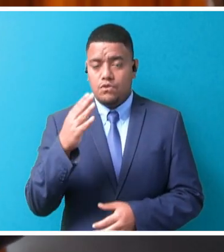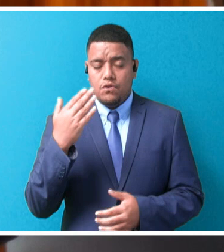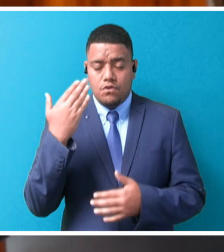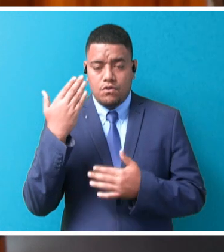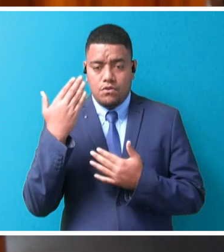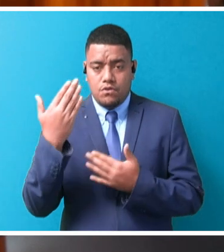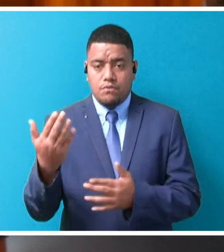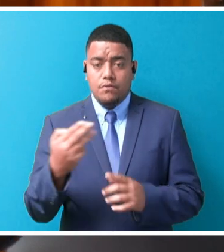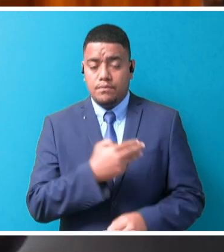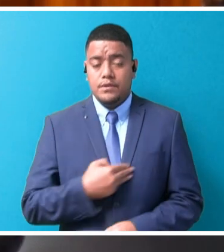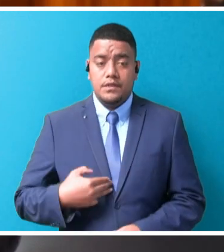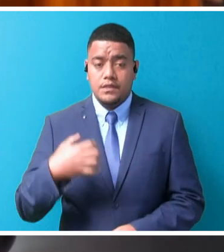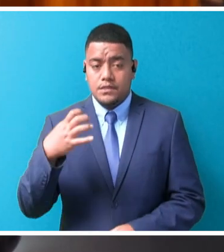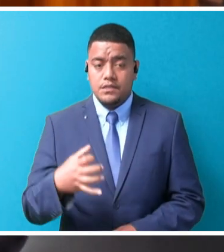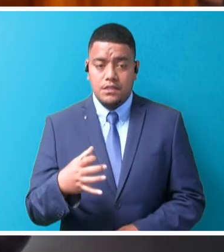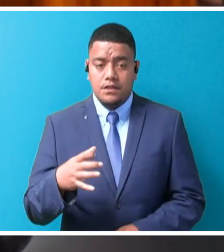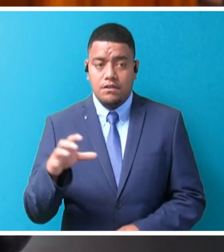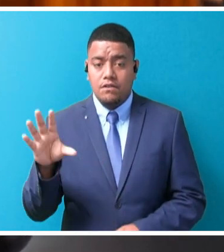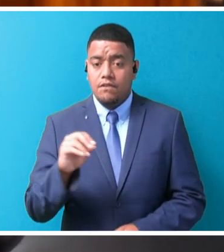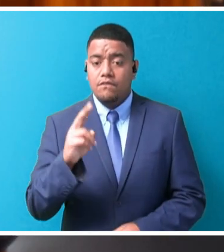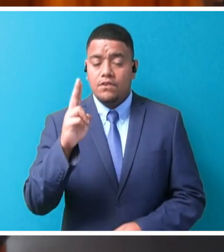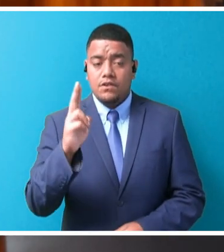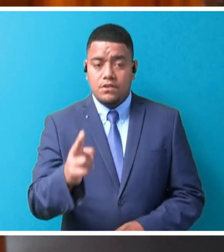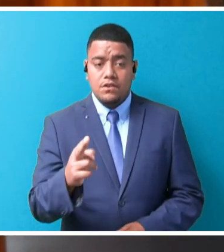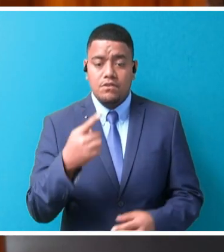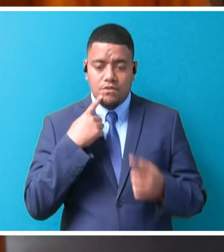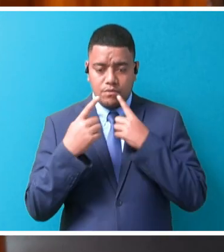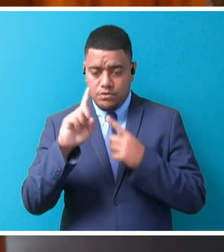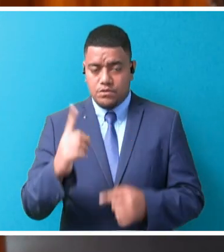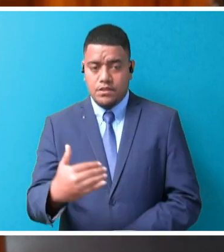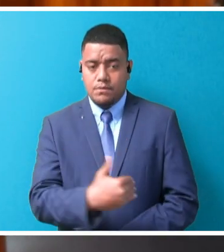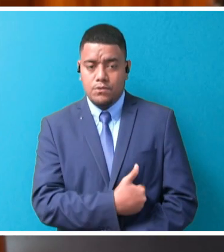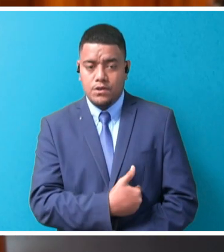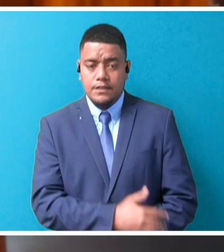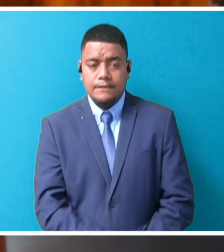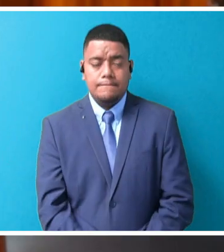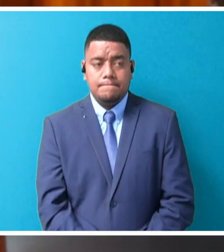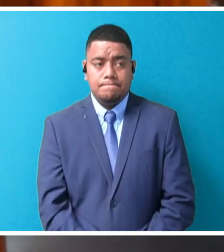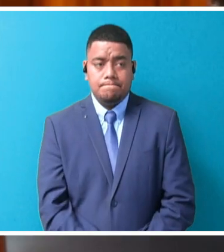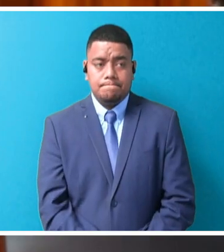Kumar and some of her comments this morning.